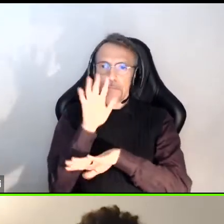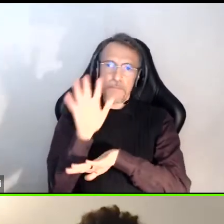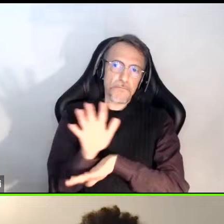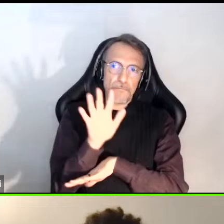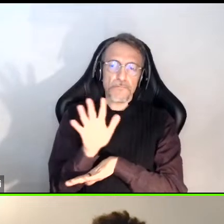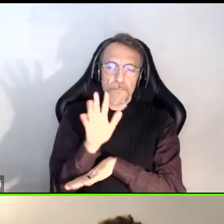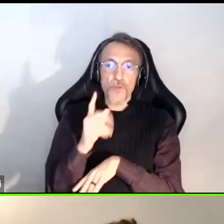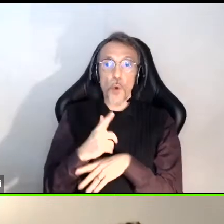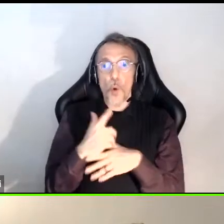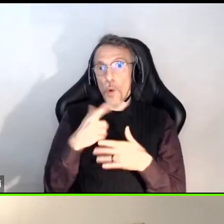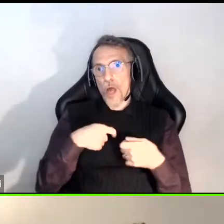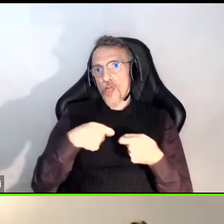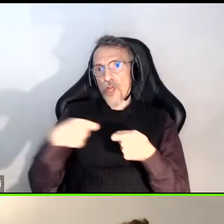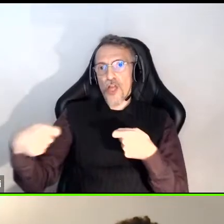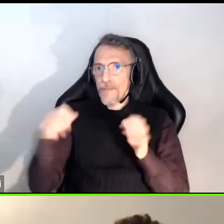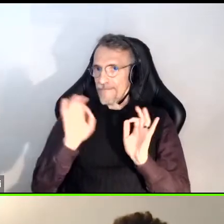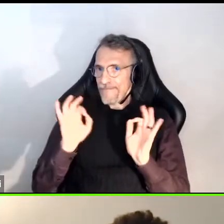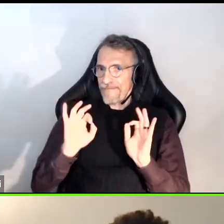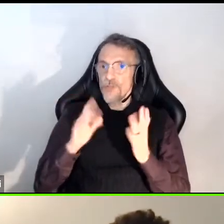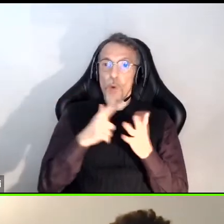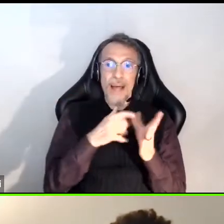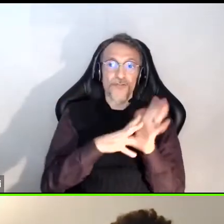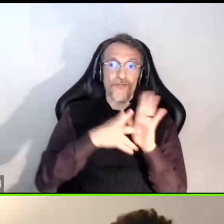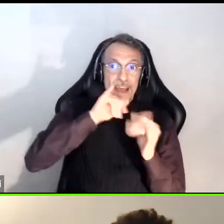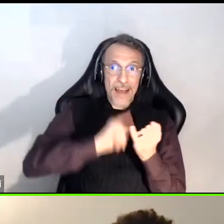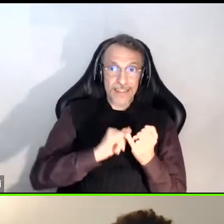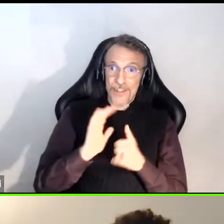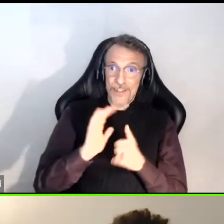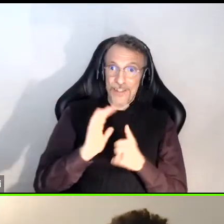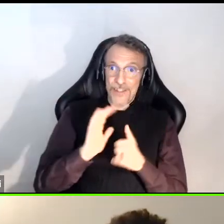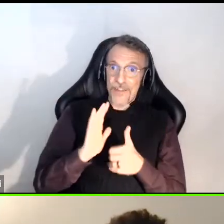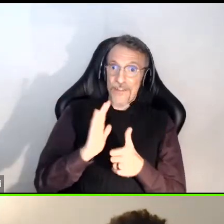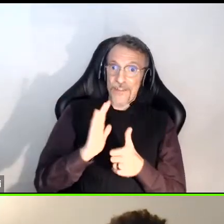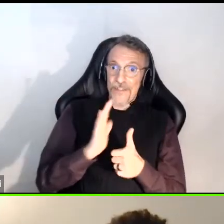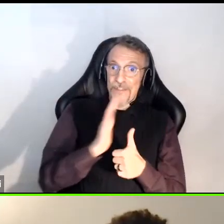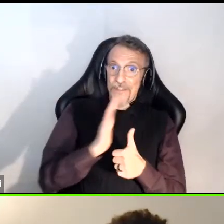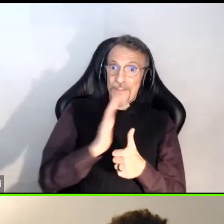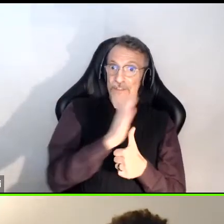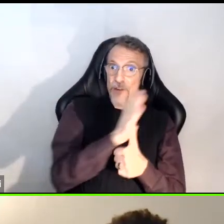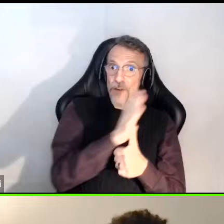ado, I'll hand over to Andreas first.